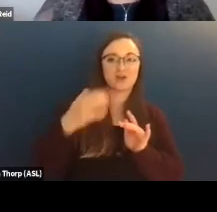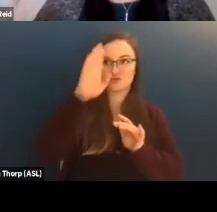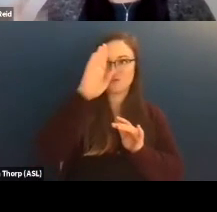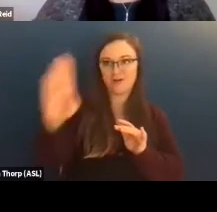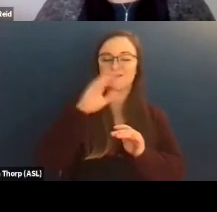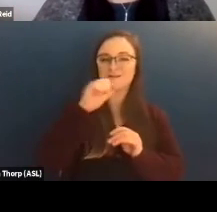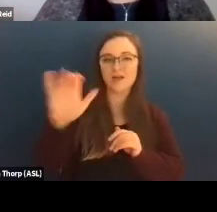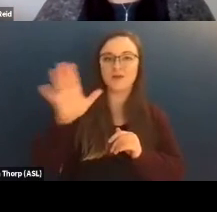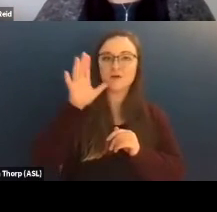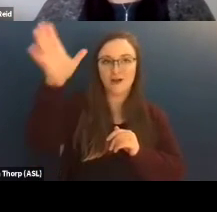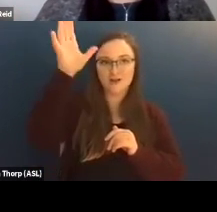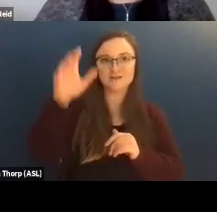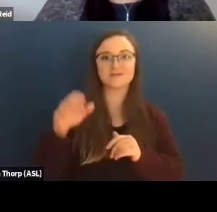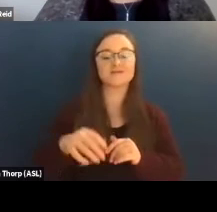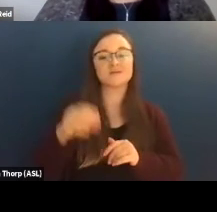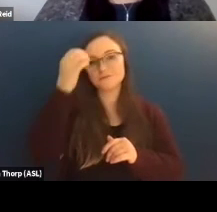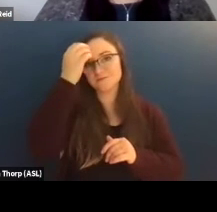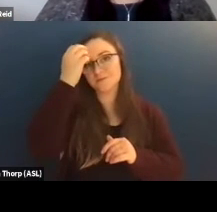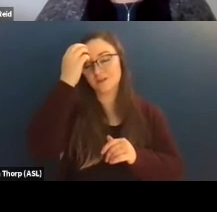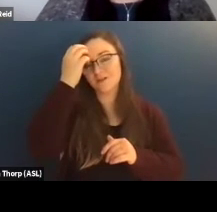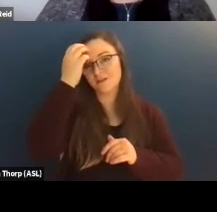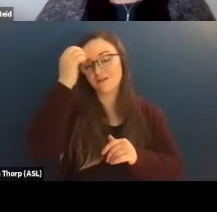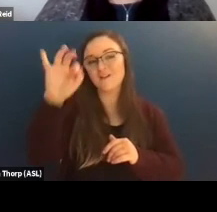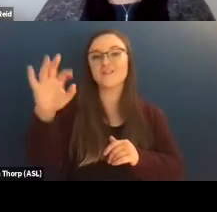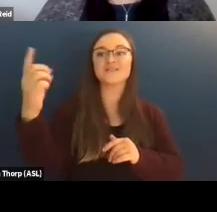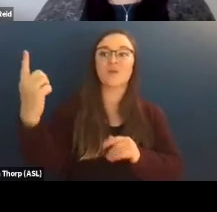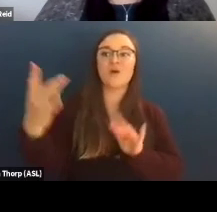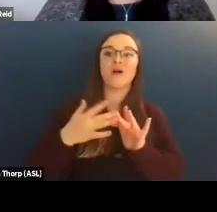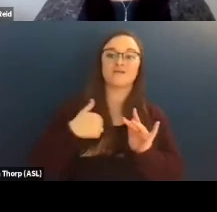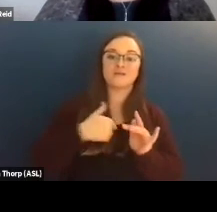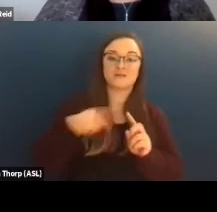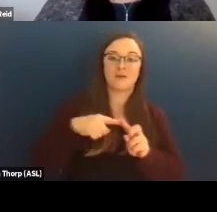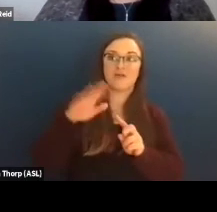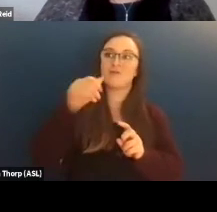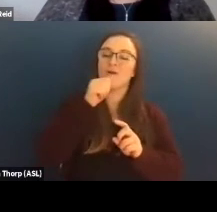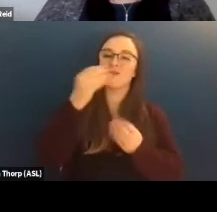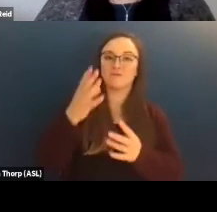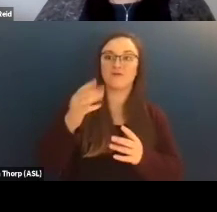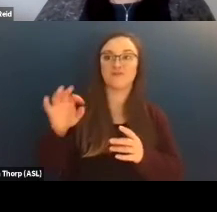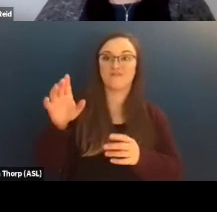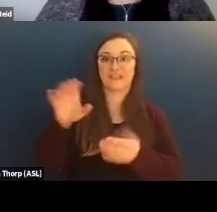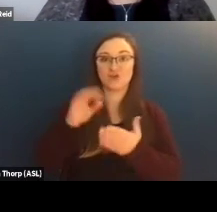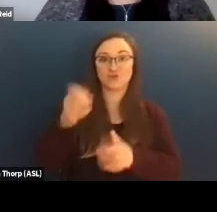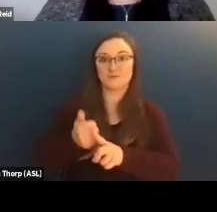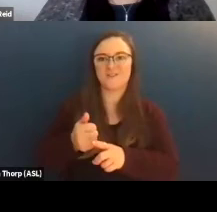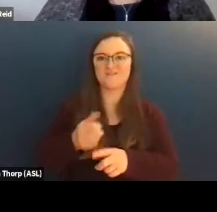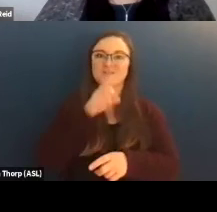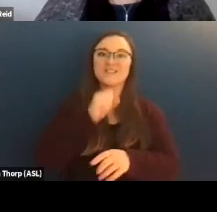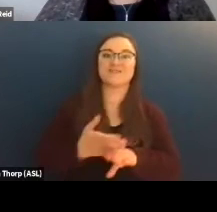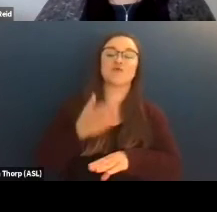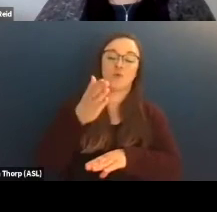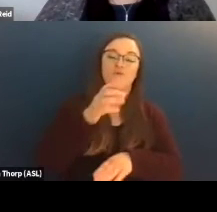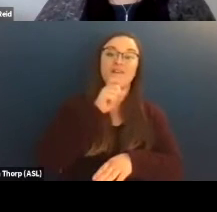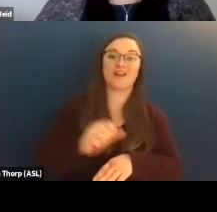When someone else reaches out about someone else's private information when they're over 18, it's a bit of a challenge. So just make sure you reach